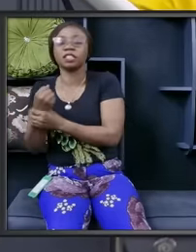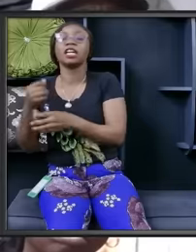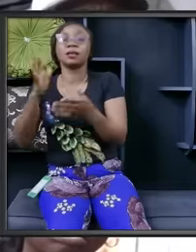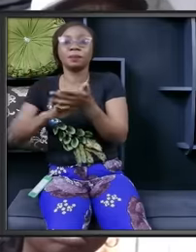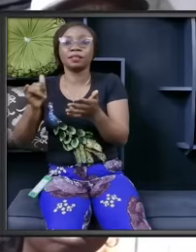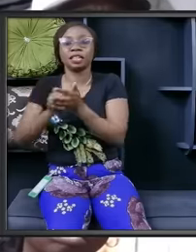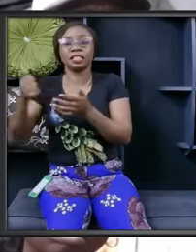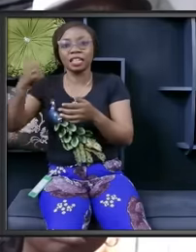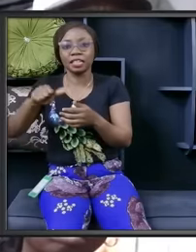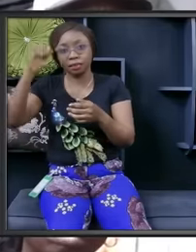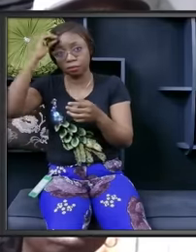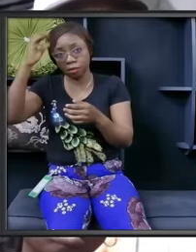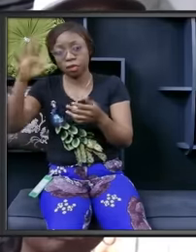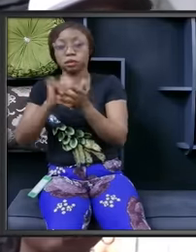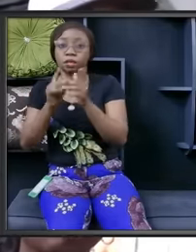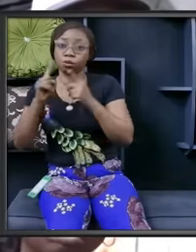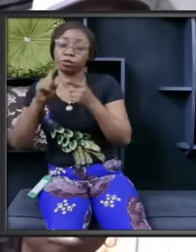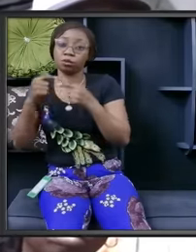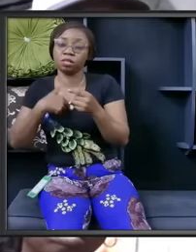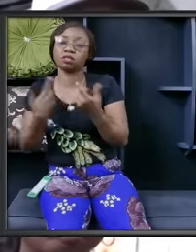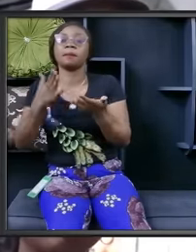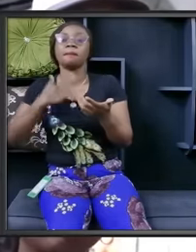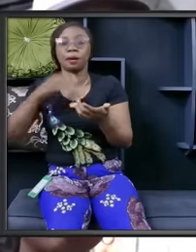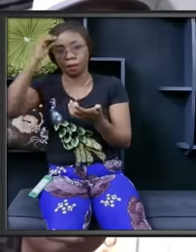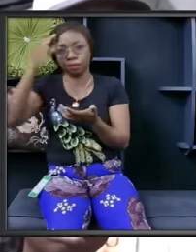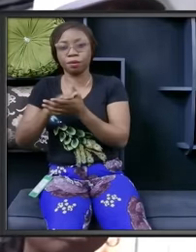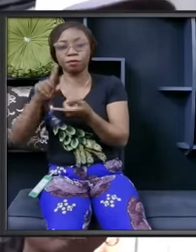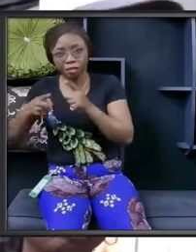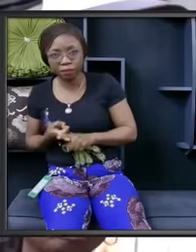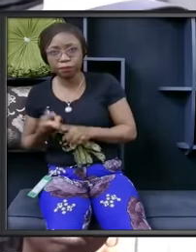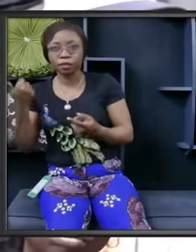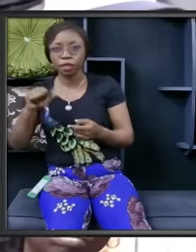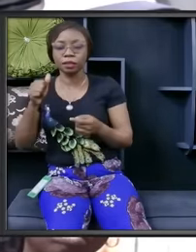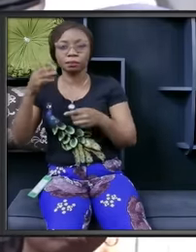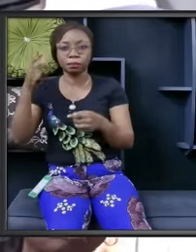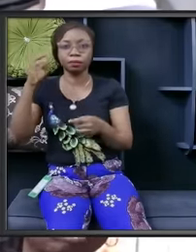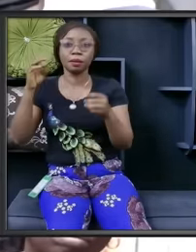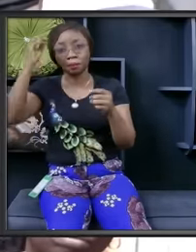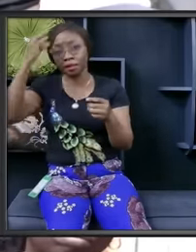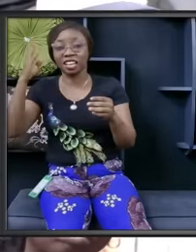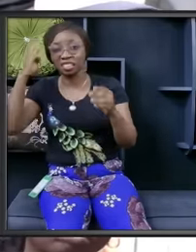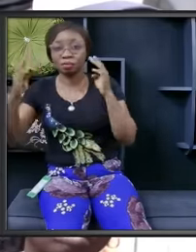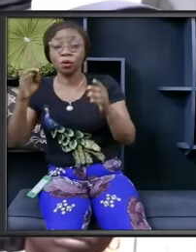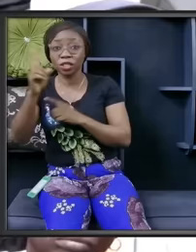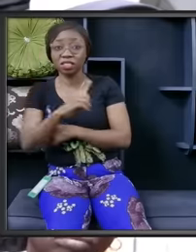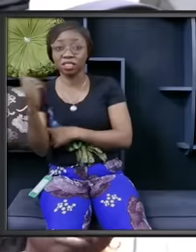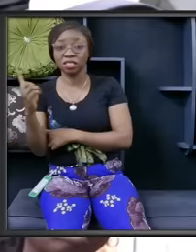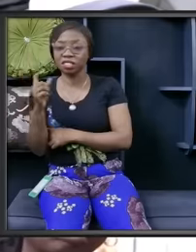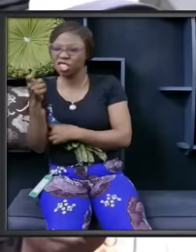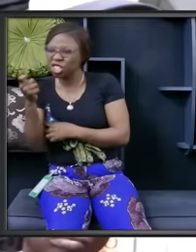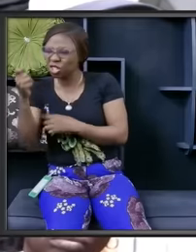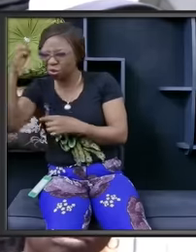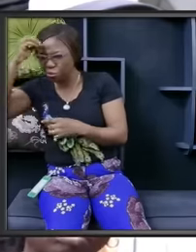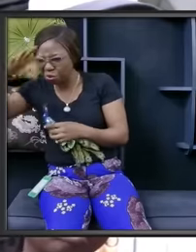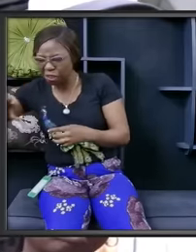man will talk to me now, my boyfriend. Any man will greet me good morning. Because one day, in the boy, little boy, where they serve him, Barristan